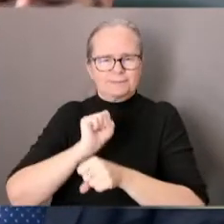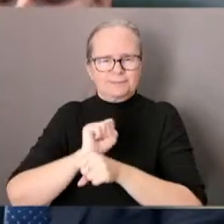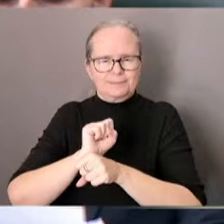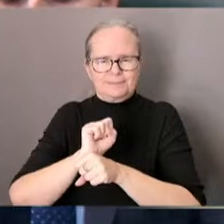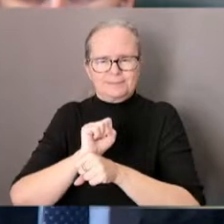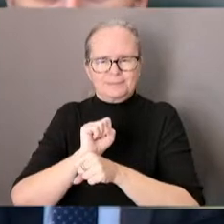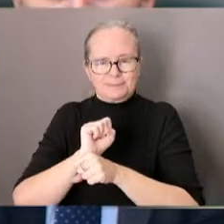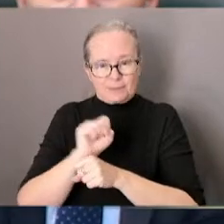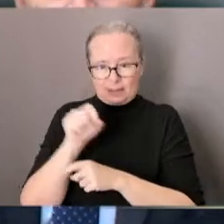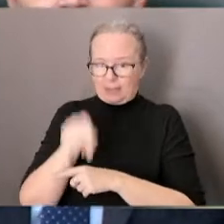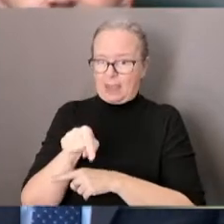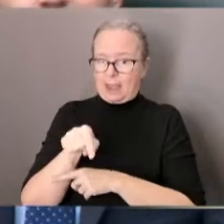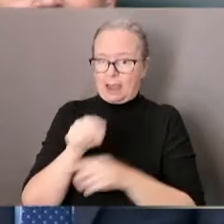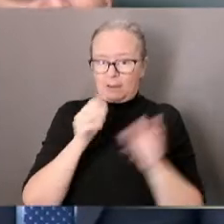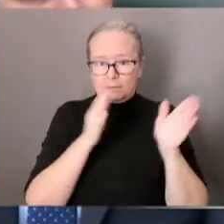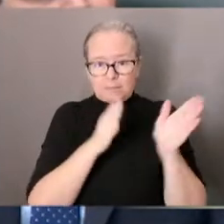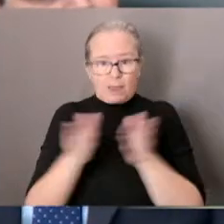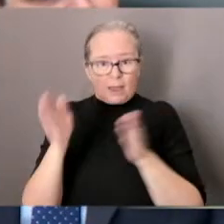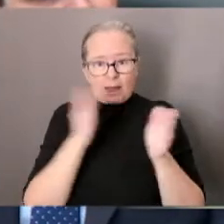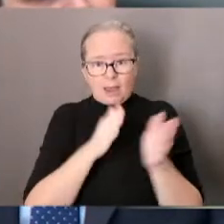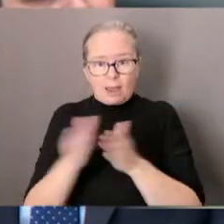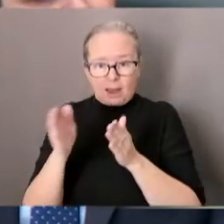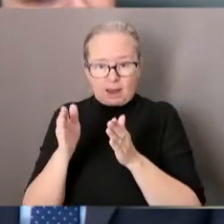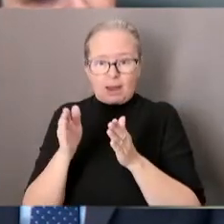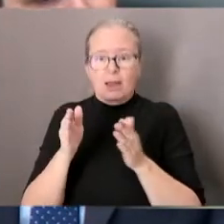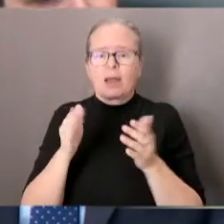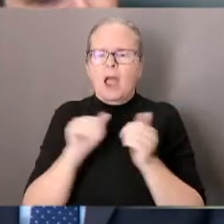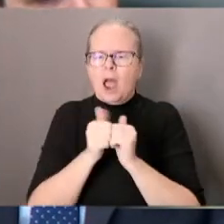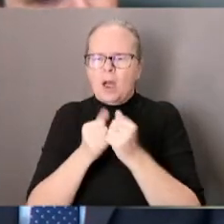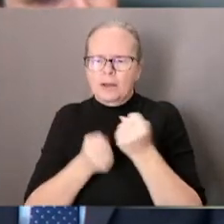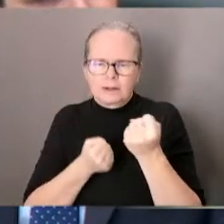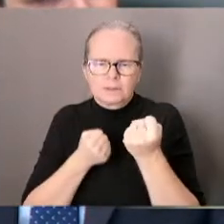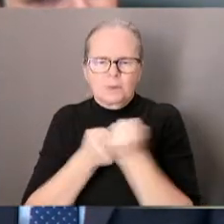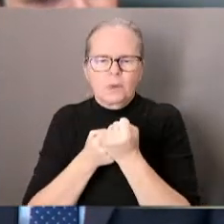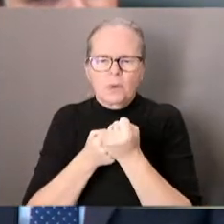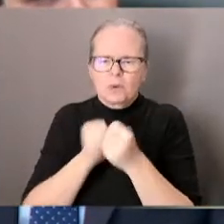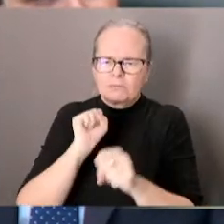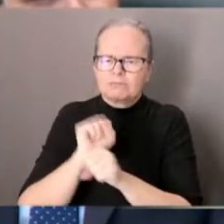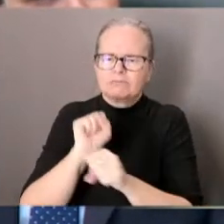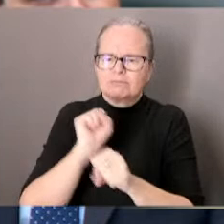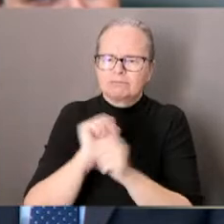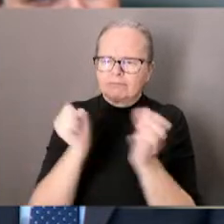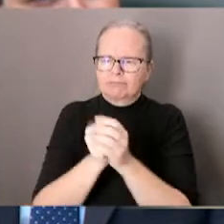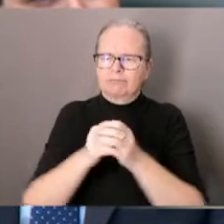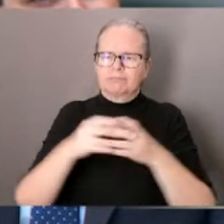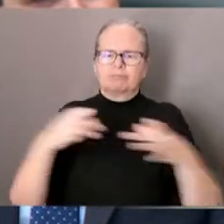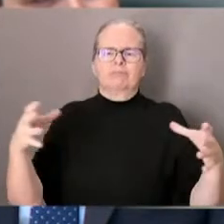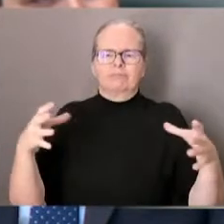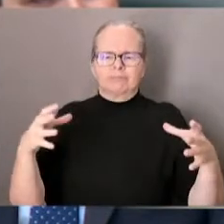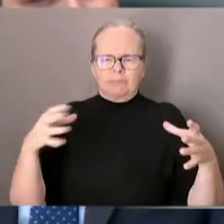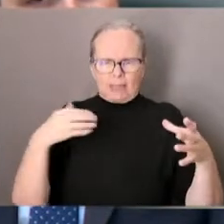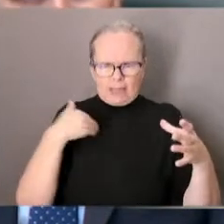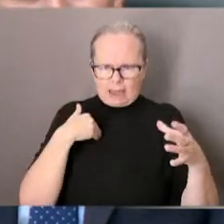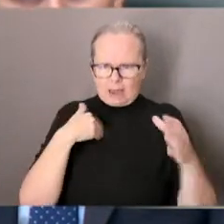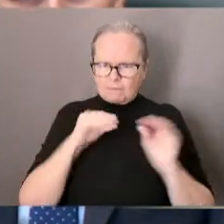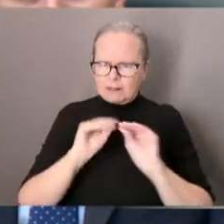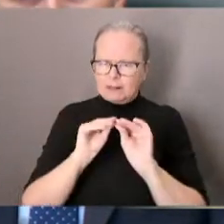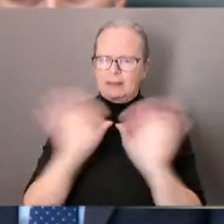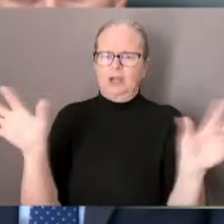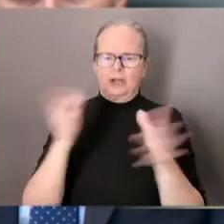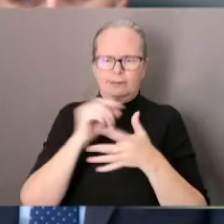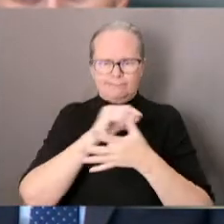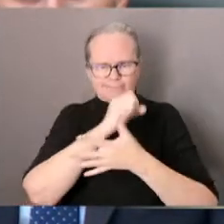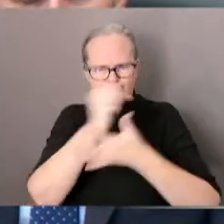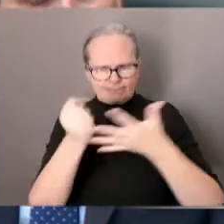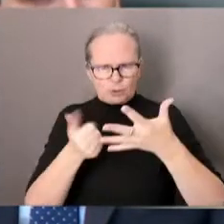jobs in rural Alberta the plan outlines clear priorities to achieve maximum benefit for Rural communities as Alberta's economy grows